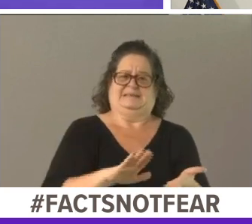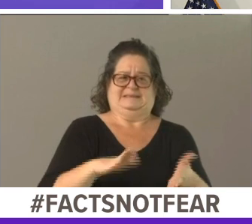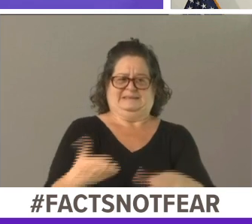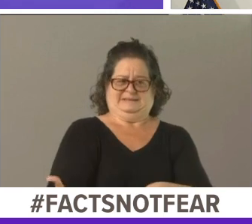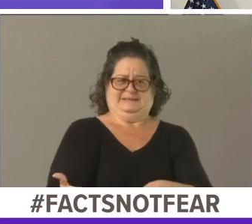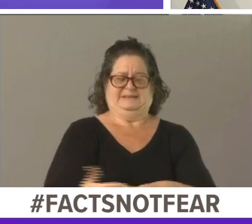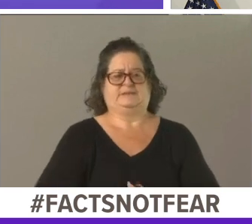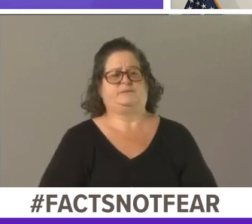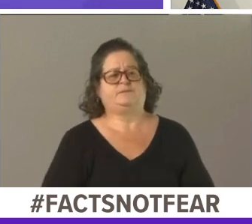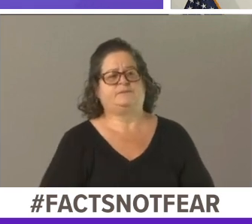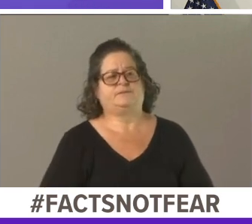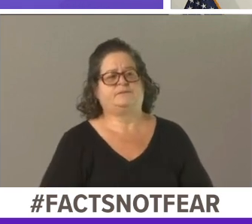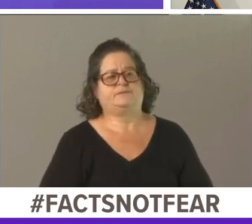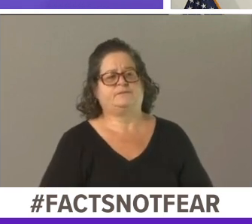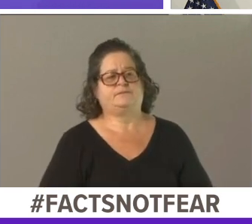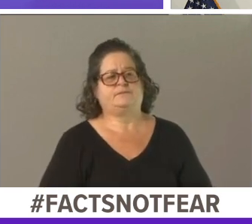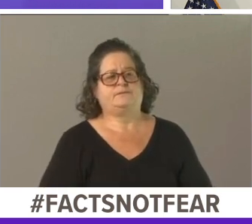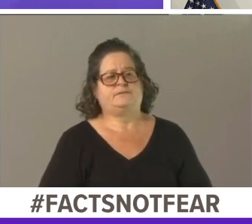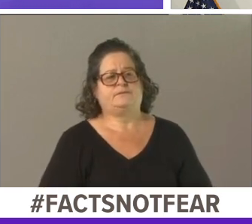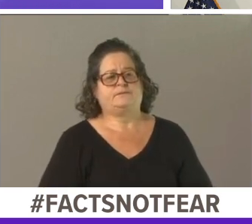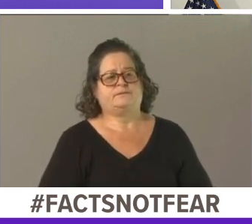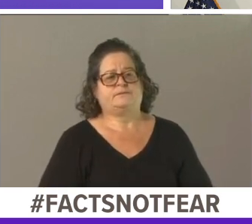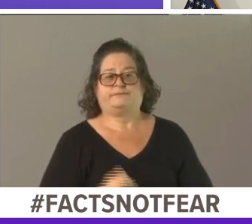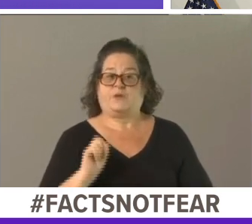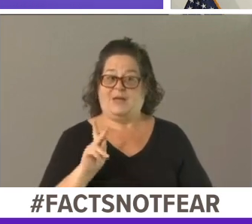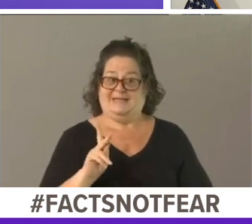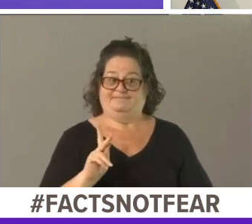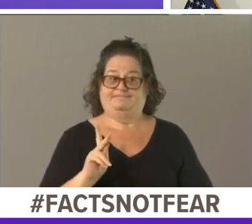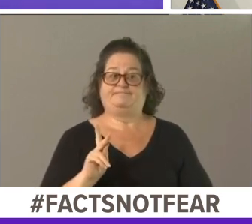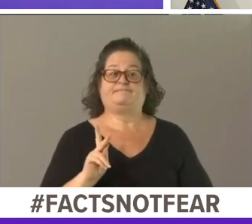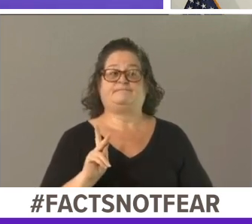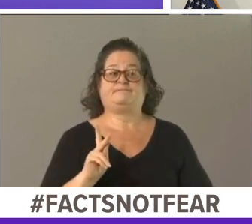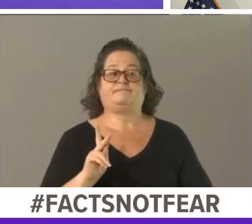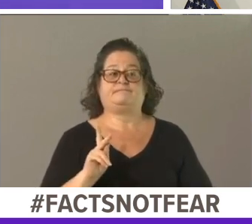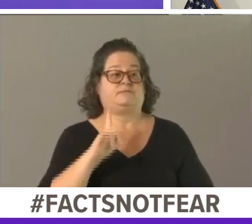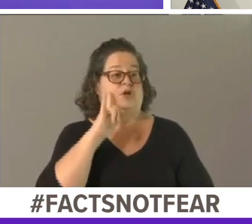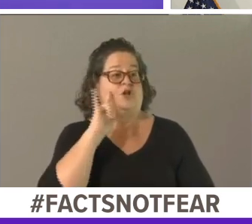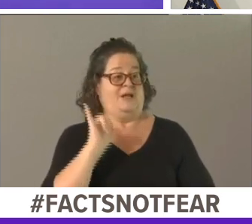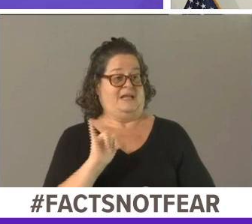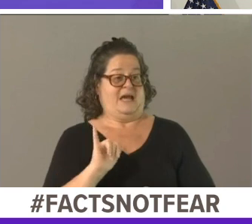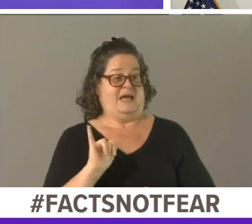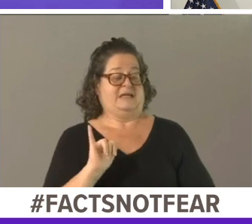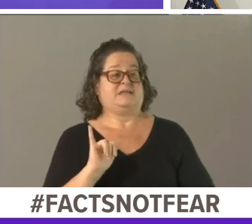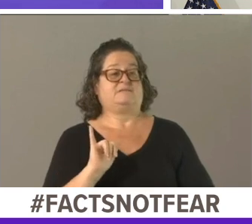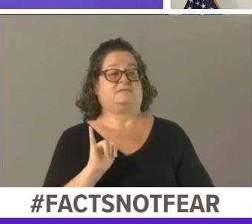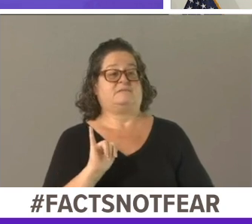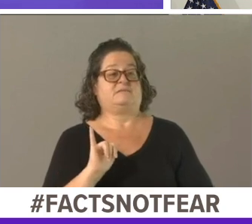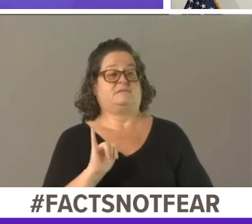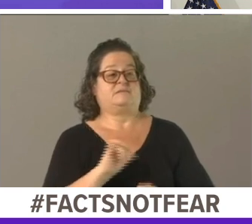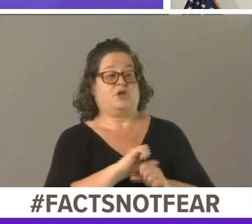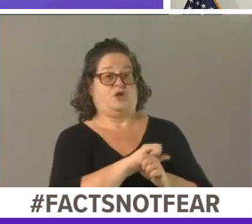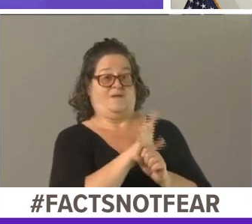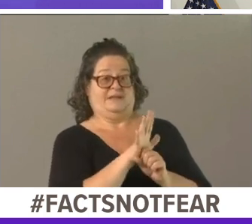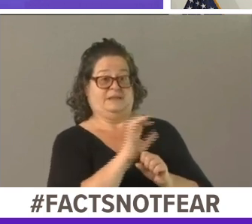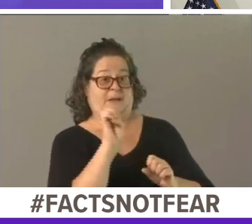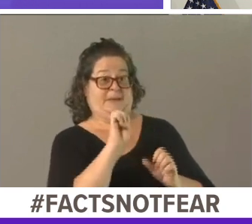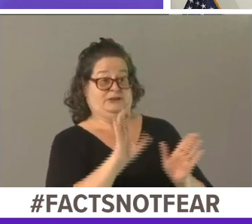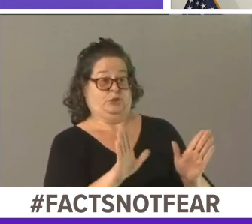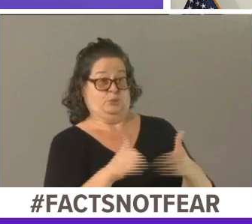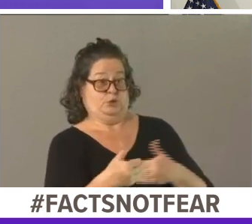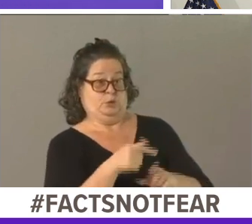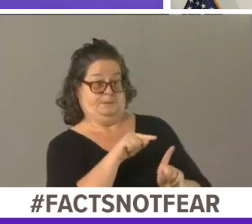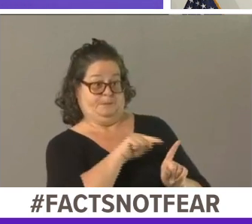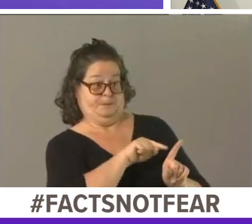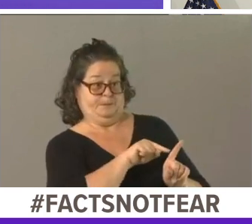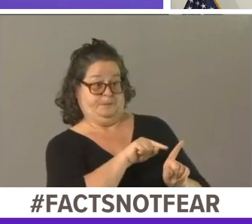In terms of our direction, our COVID-like illnesses in emergency rooms, which is oftentimes a